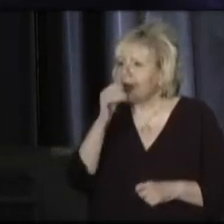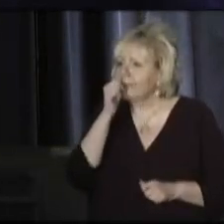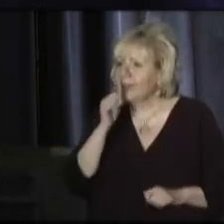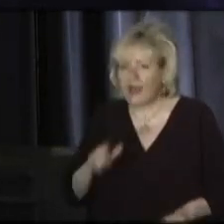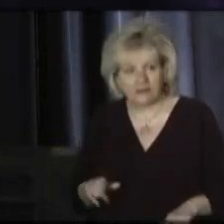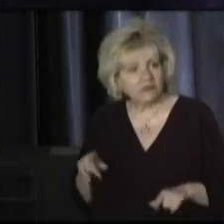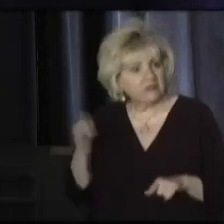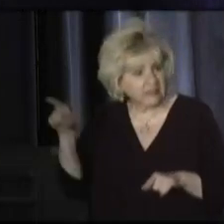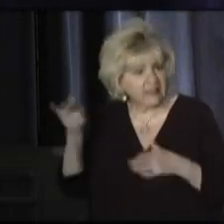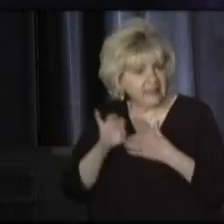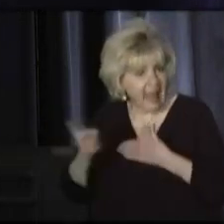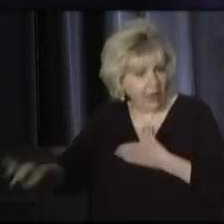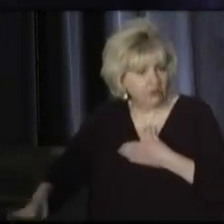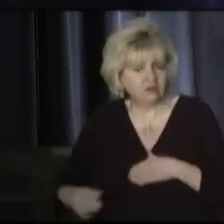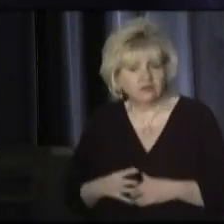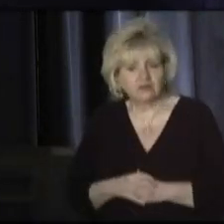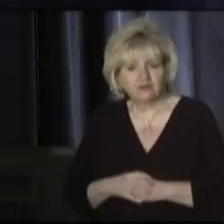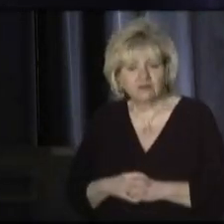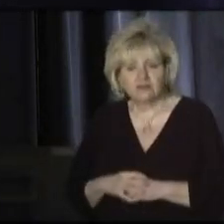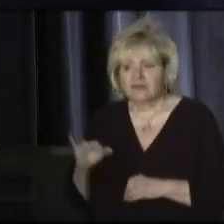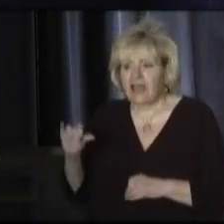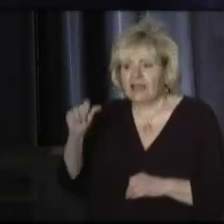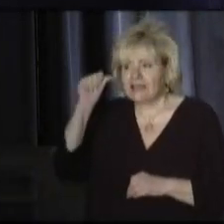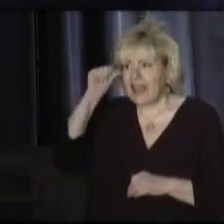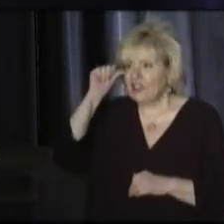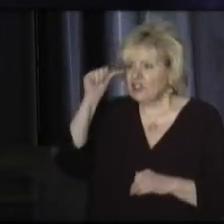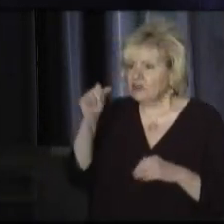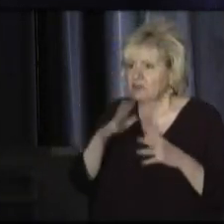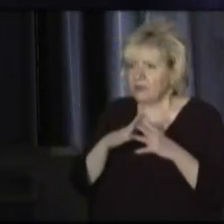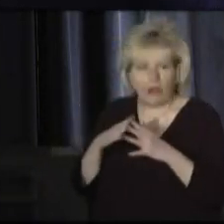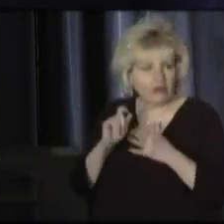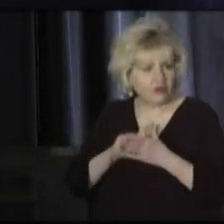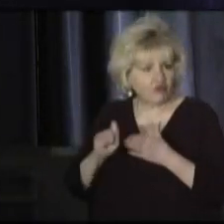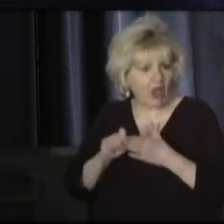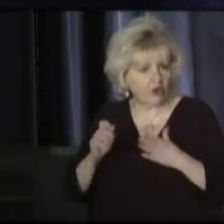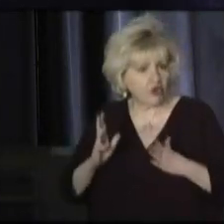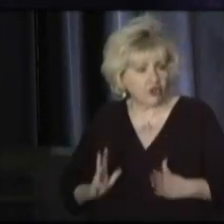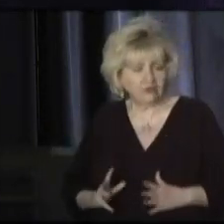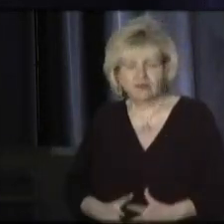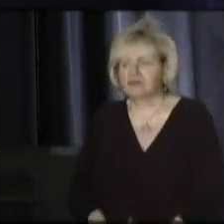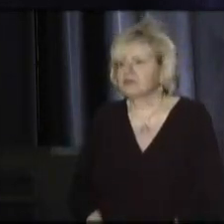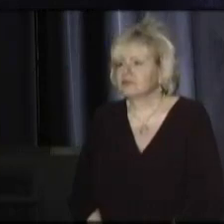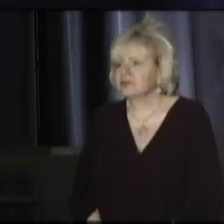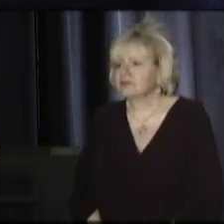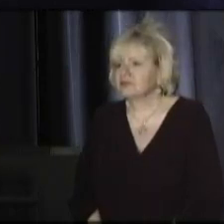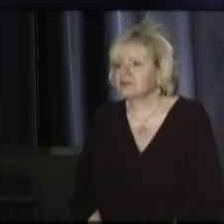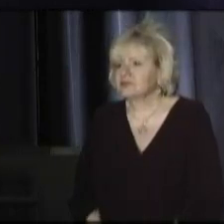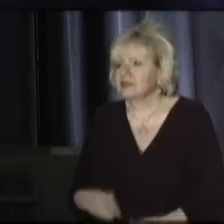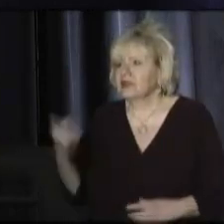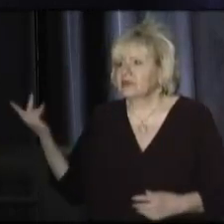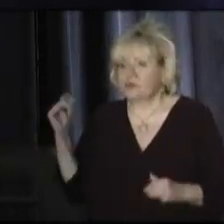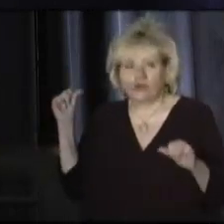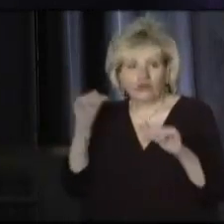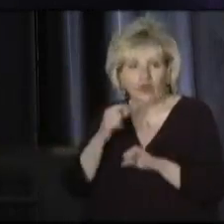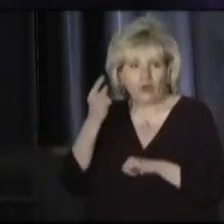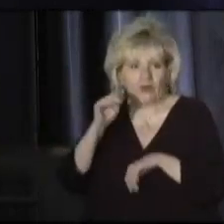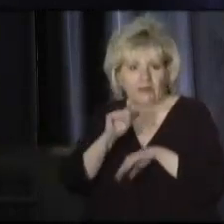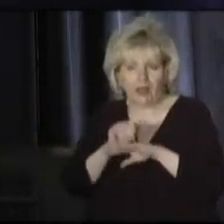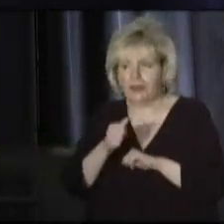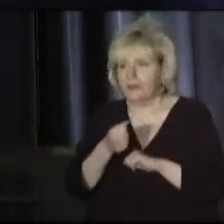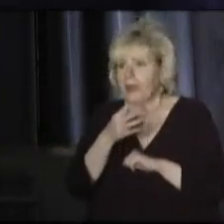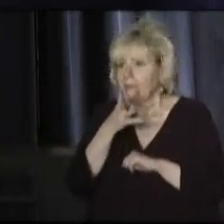fingers, picked and ripped at them, though I was never conscious of this habit while doing it. Still, the pages went splotchy,